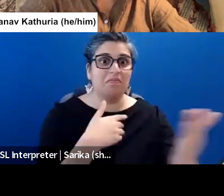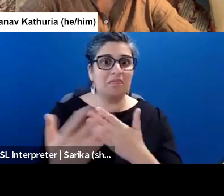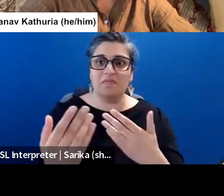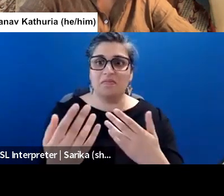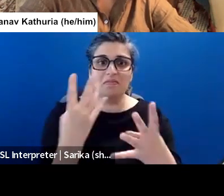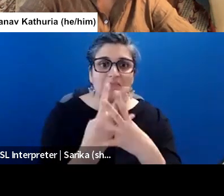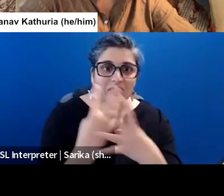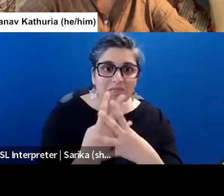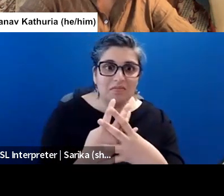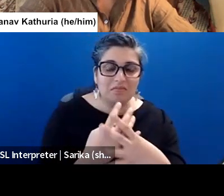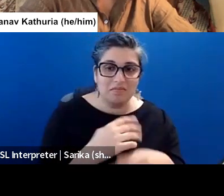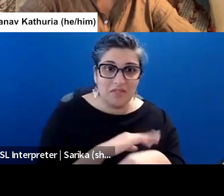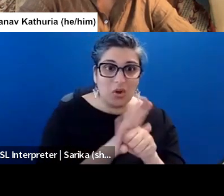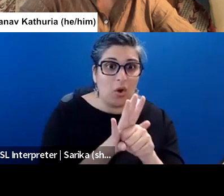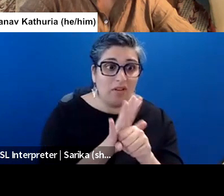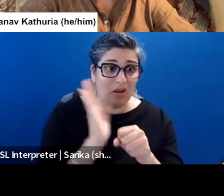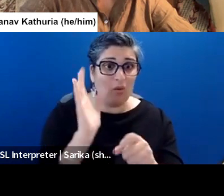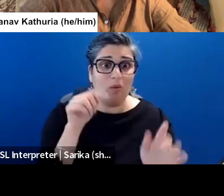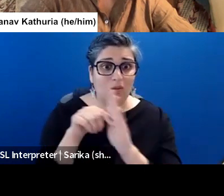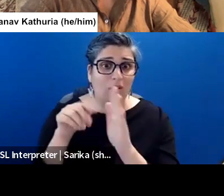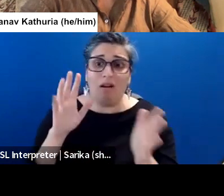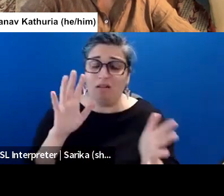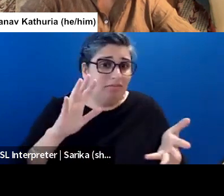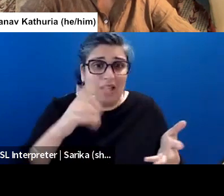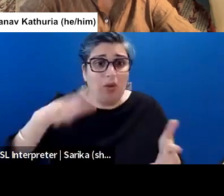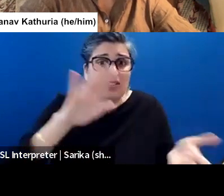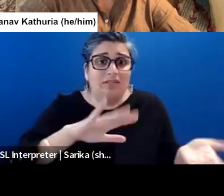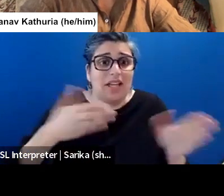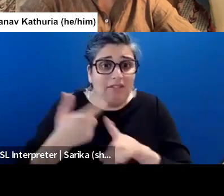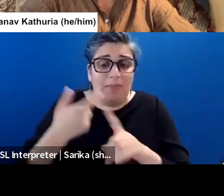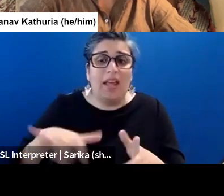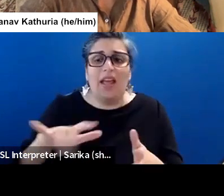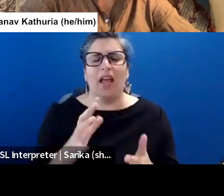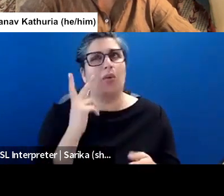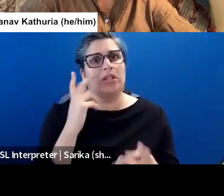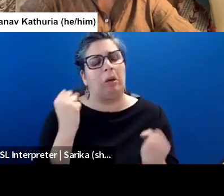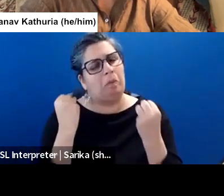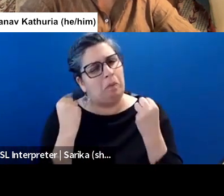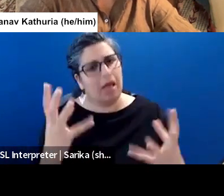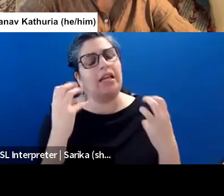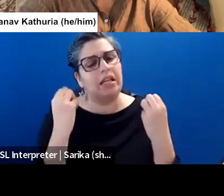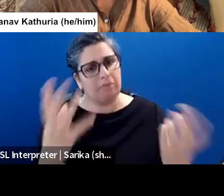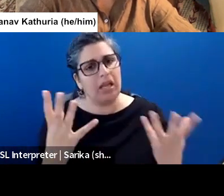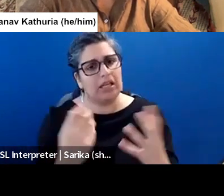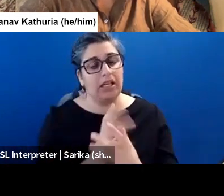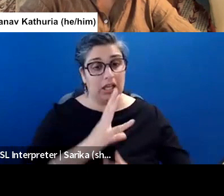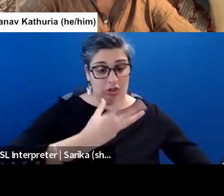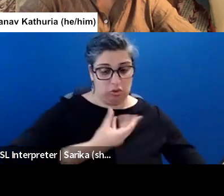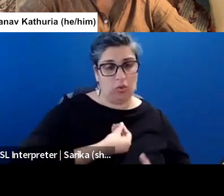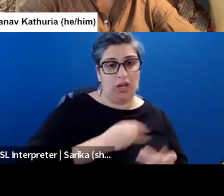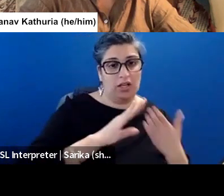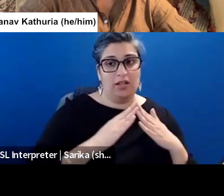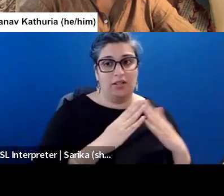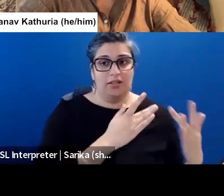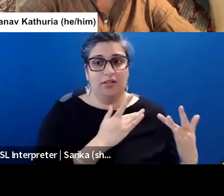And we did see many, many deaths of COVID. And certainly in trans communities, I mean, trans communities, unfortunately, I think are